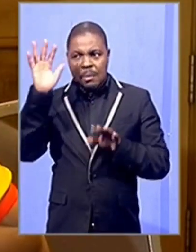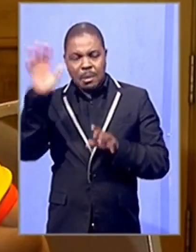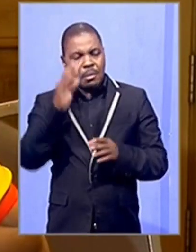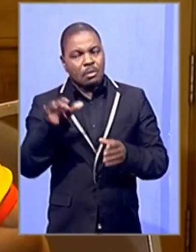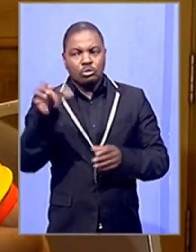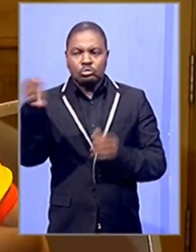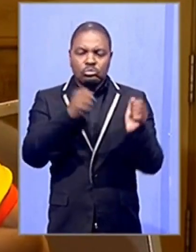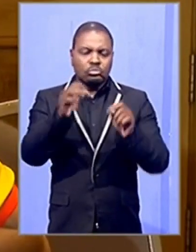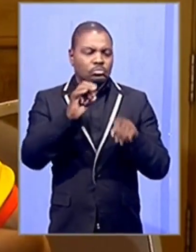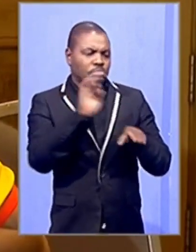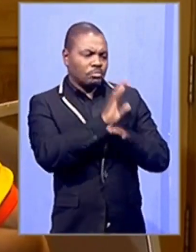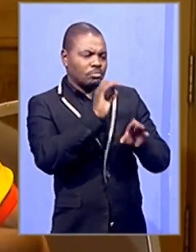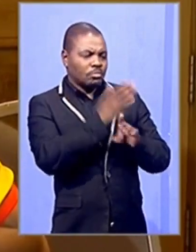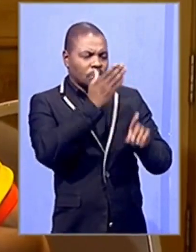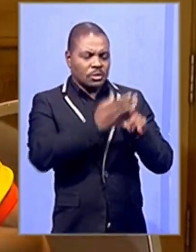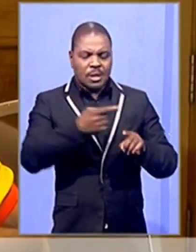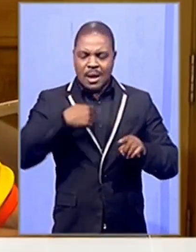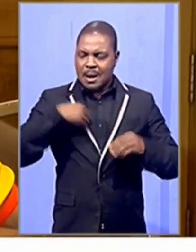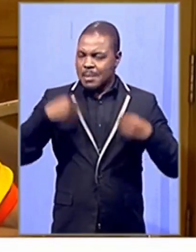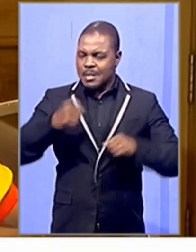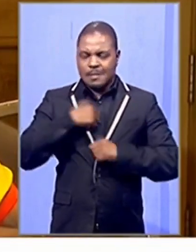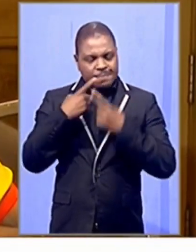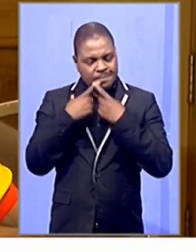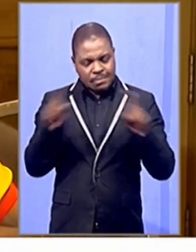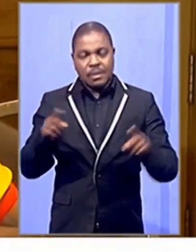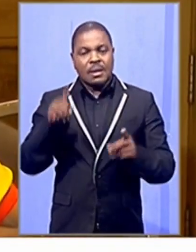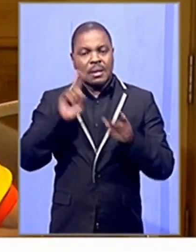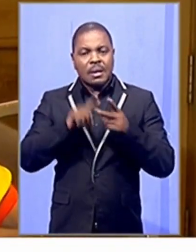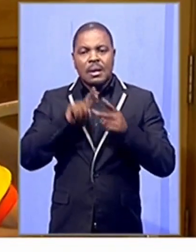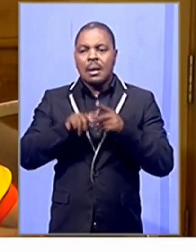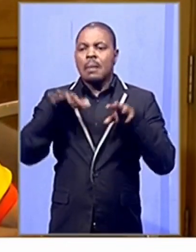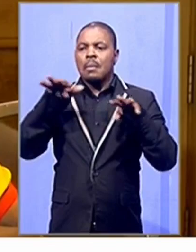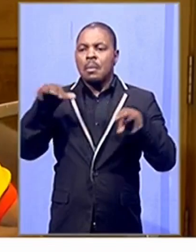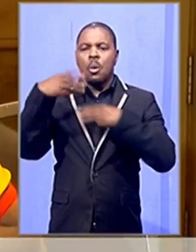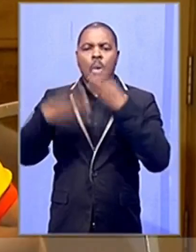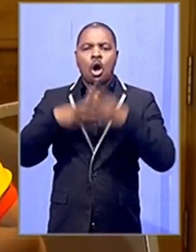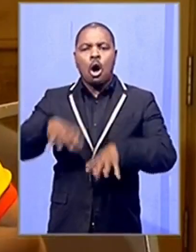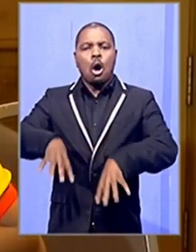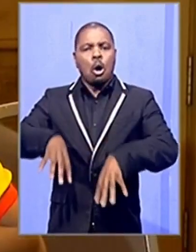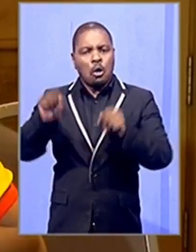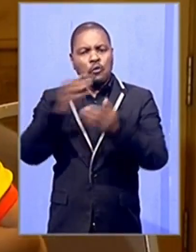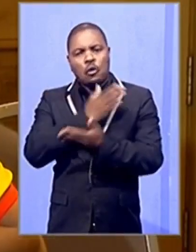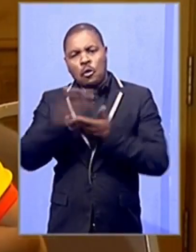our business. We're not going to allow jobs of workers to be wiped out and our